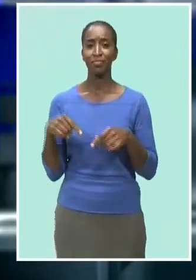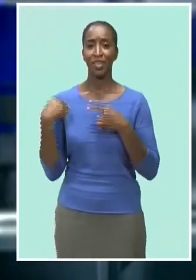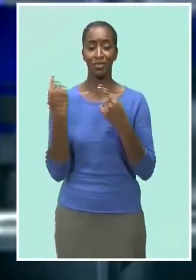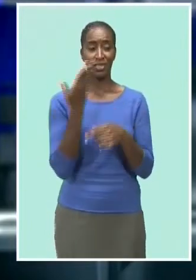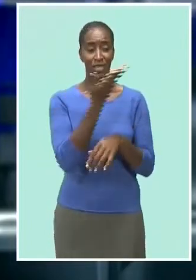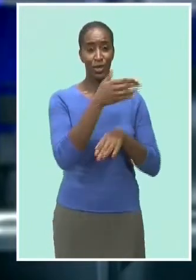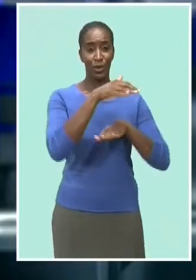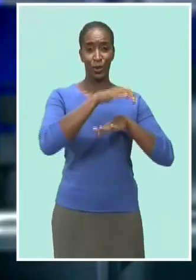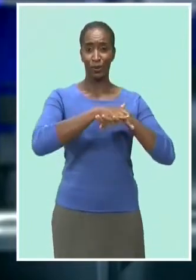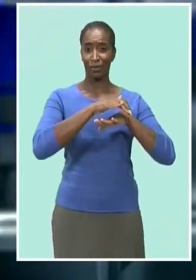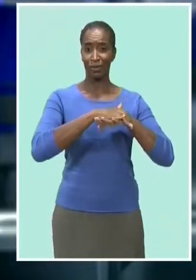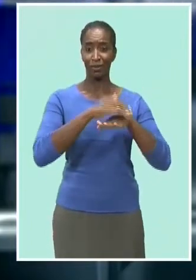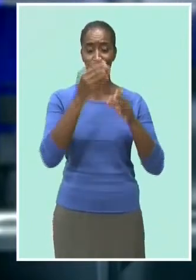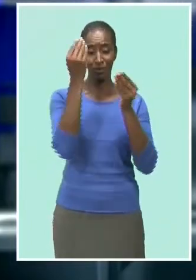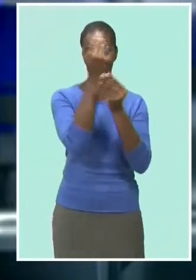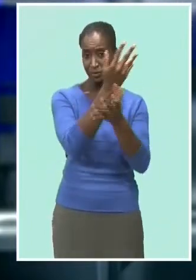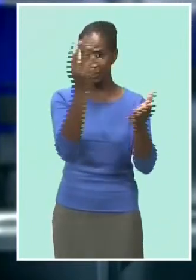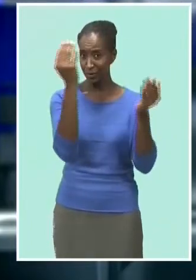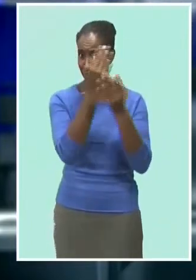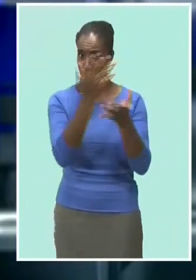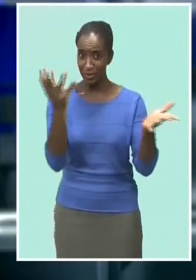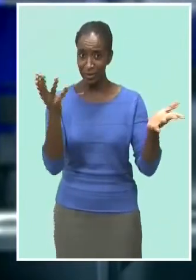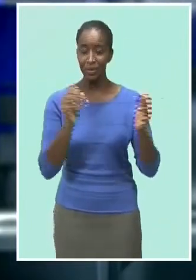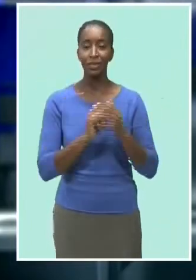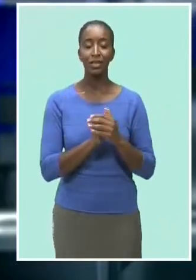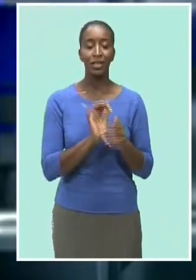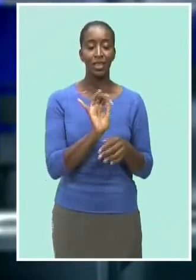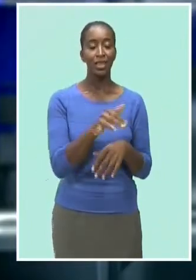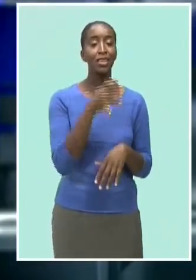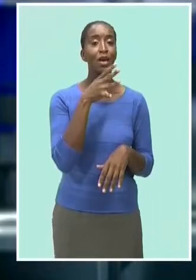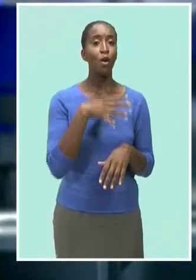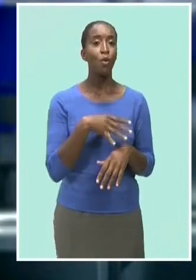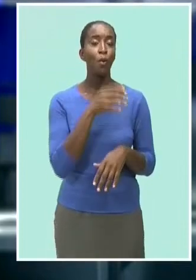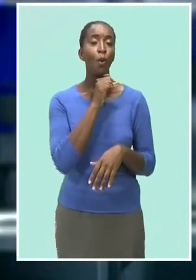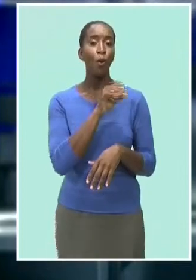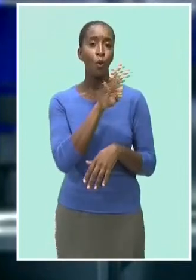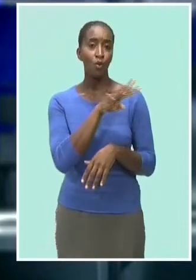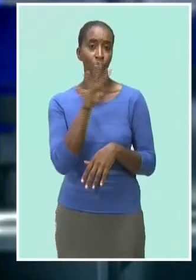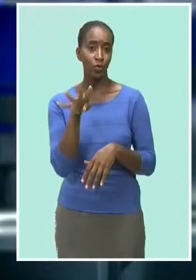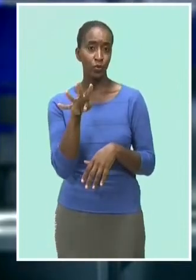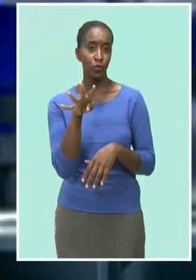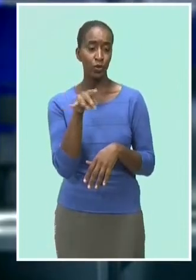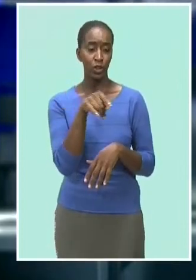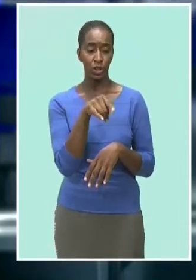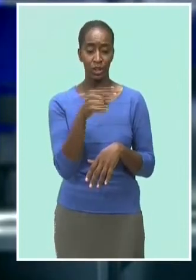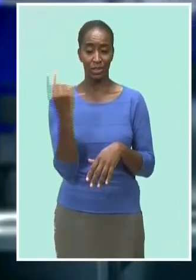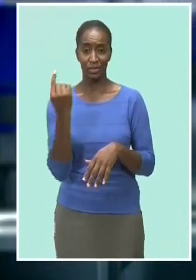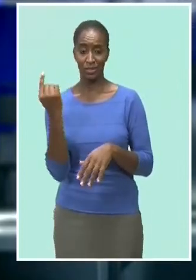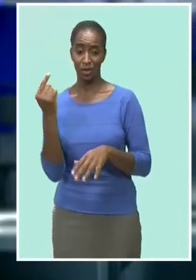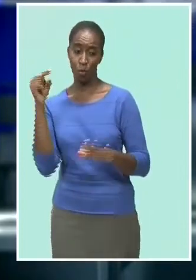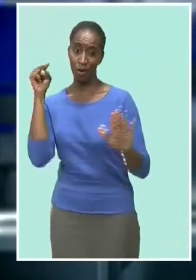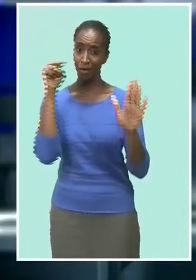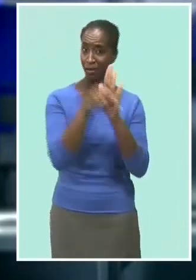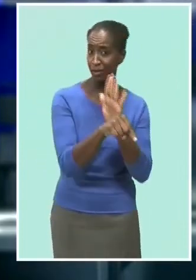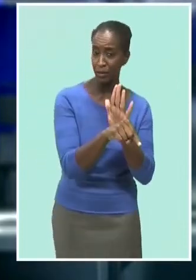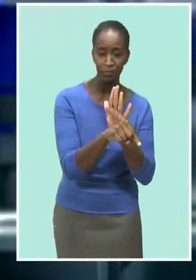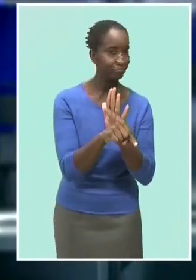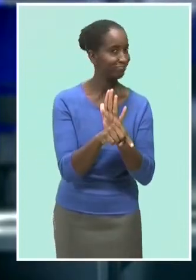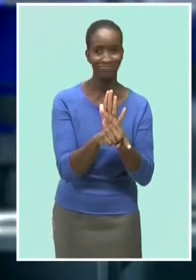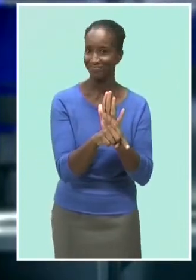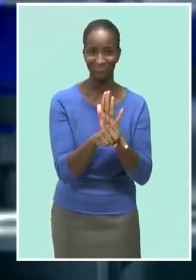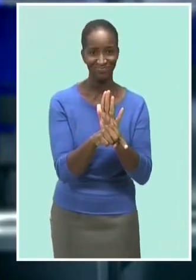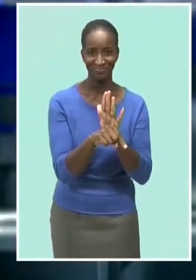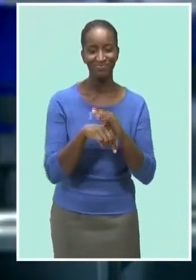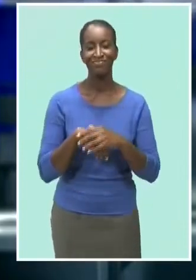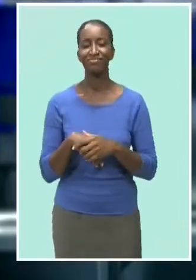hours, there is no evidence to show that 44-year-old British visitor Natalie Critchlow was murdered. Commissioner Griffith gave the update